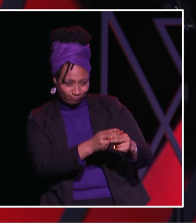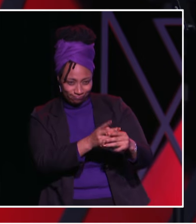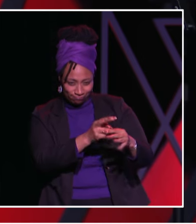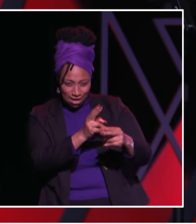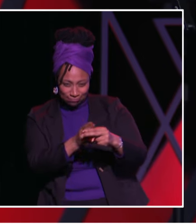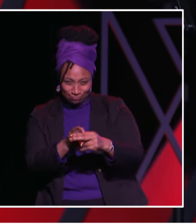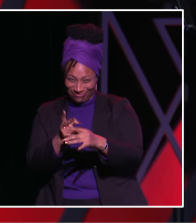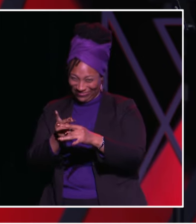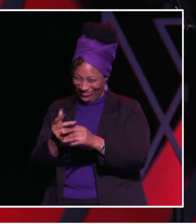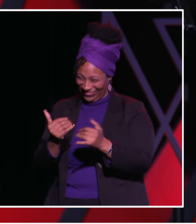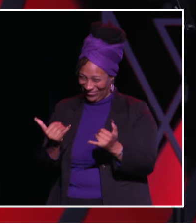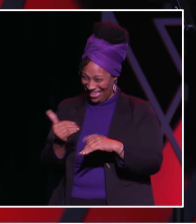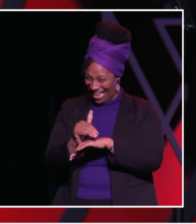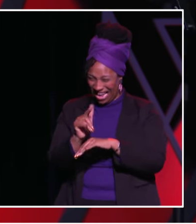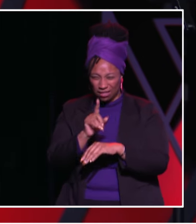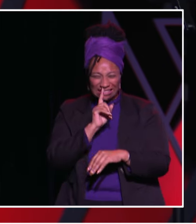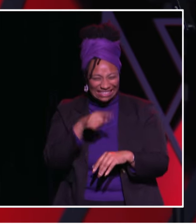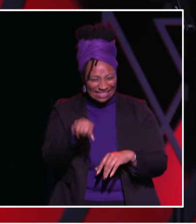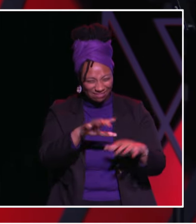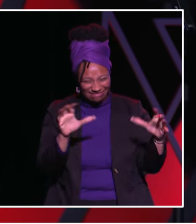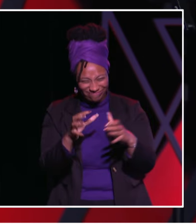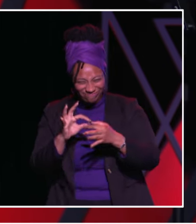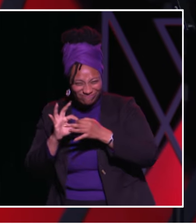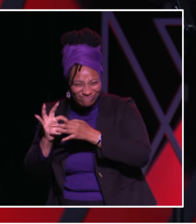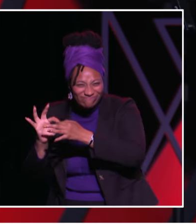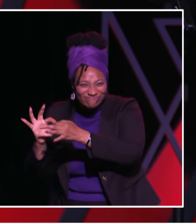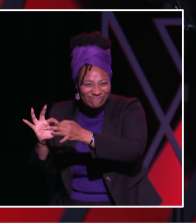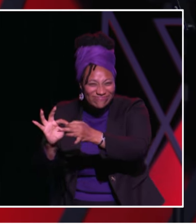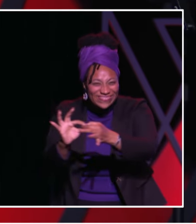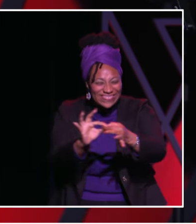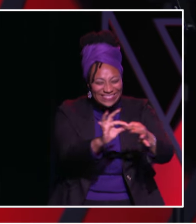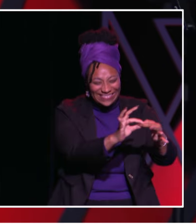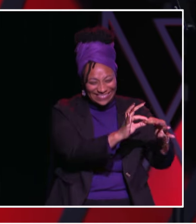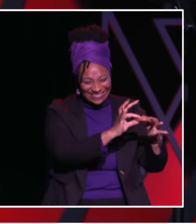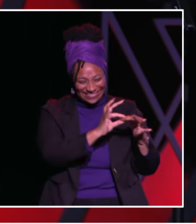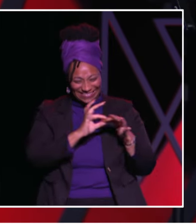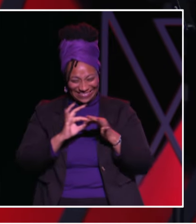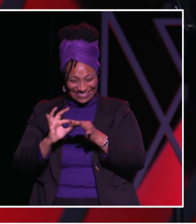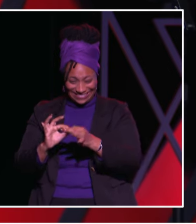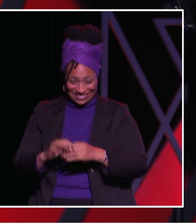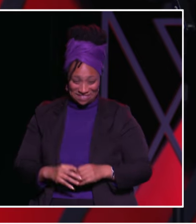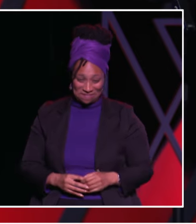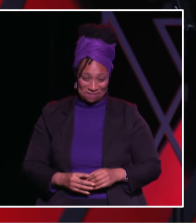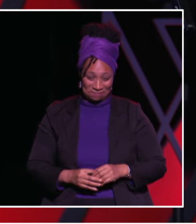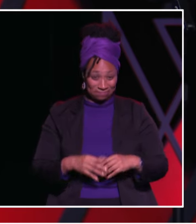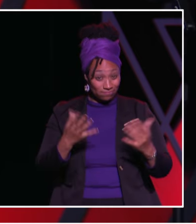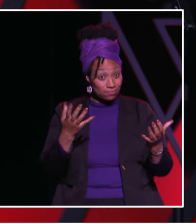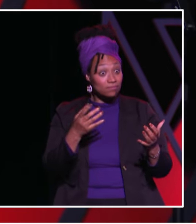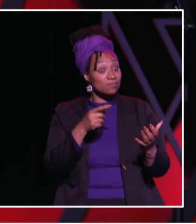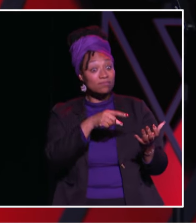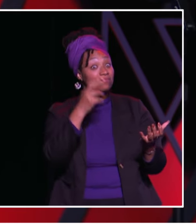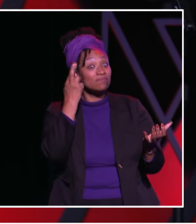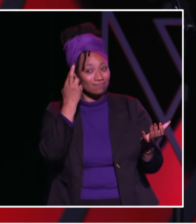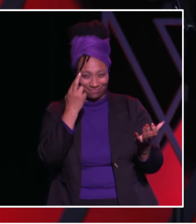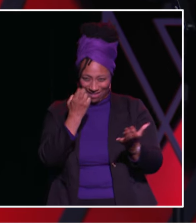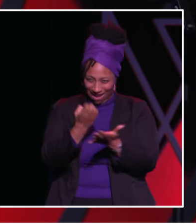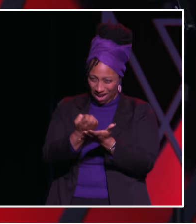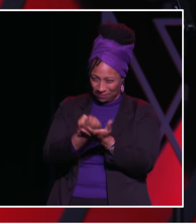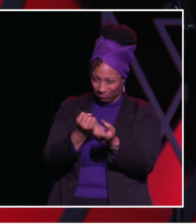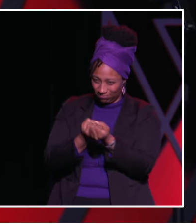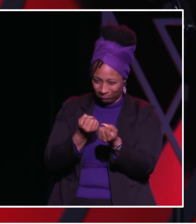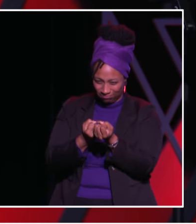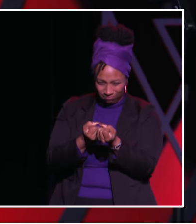It's also about people who power our economy. I frequently say the arts and